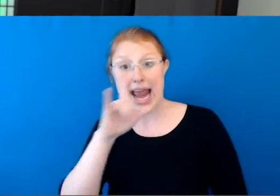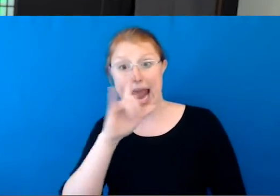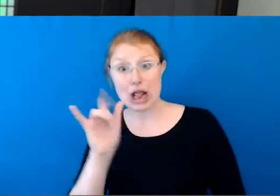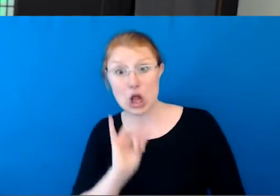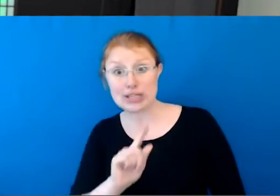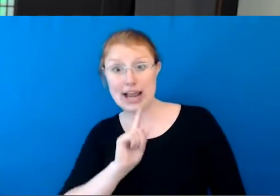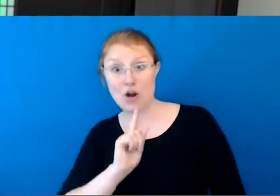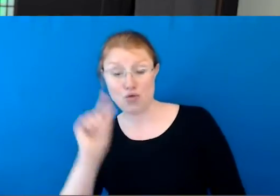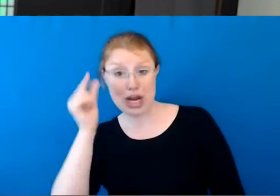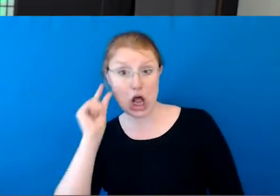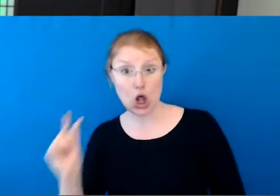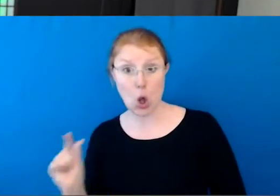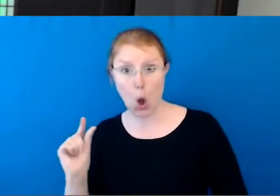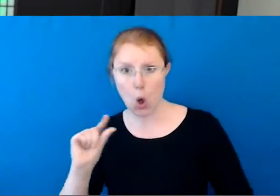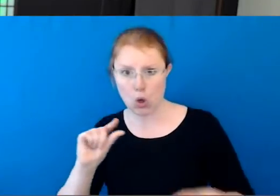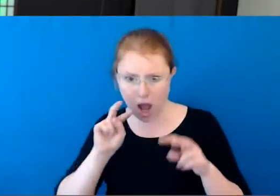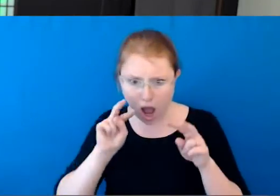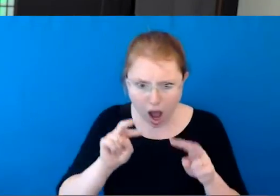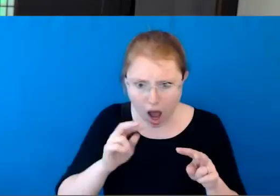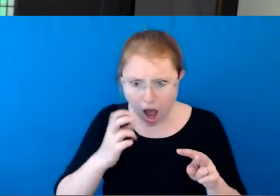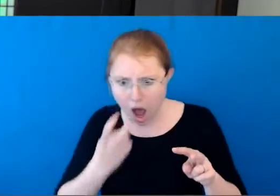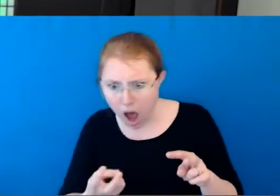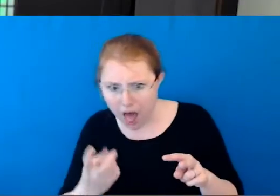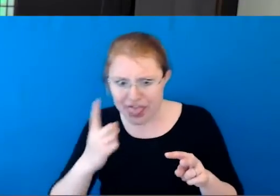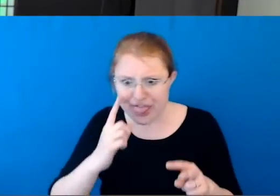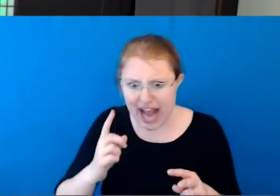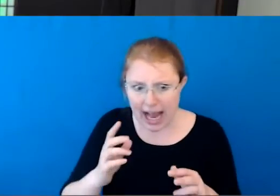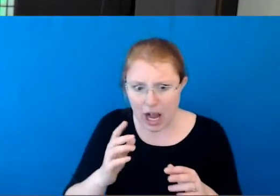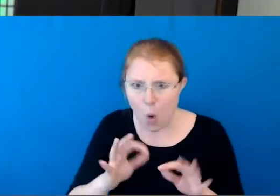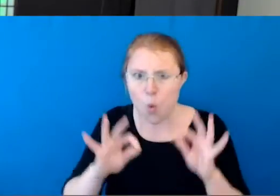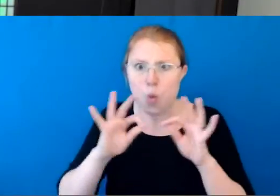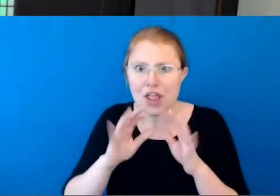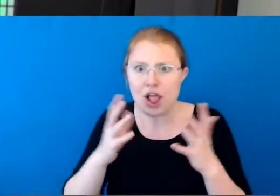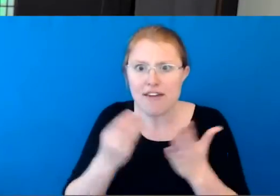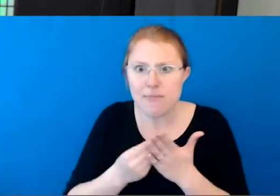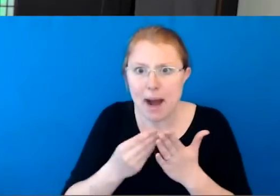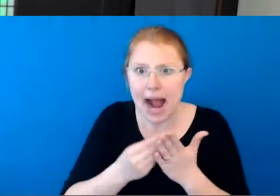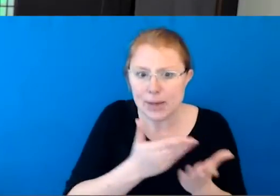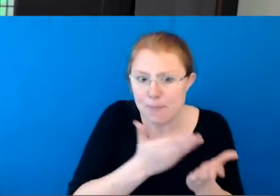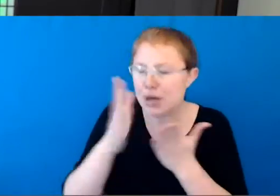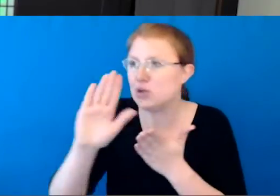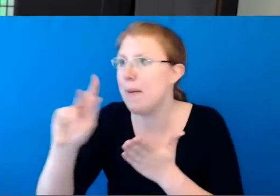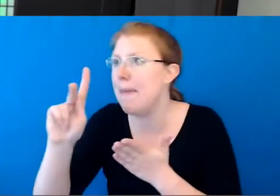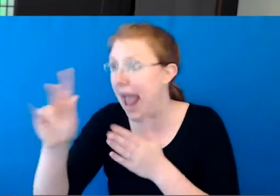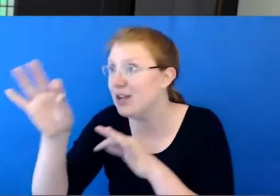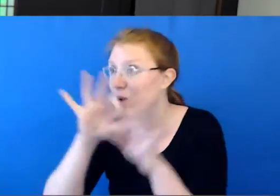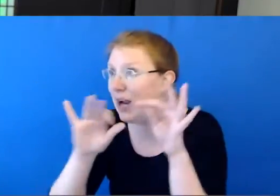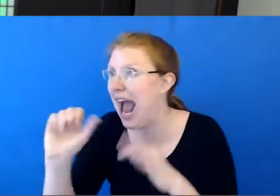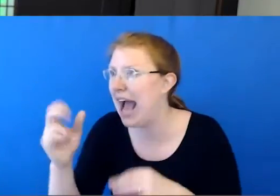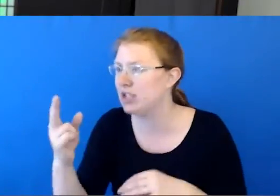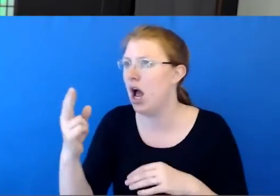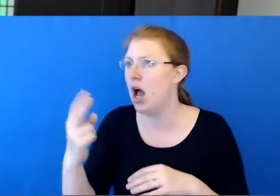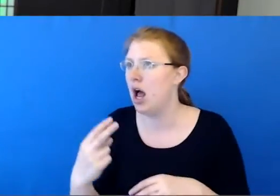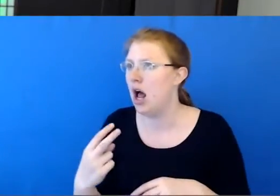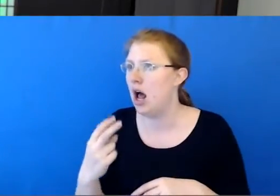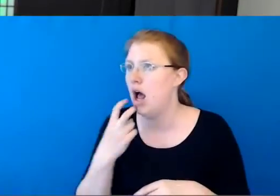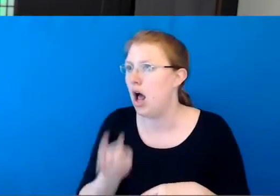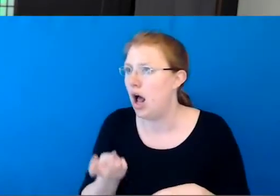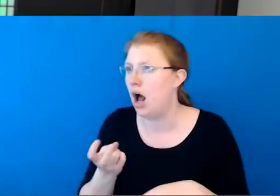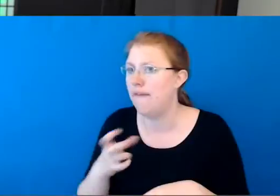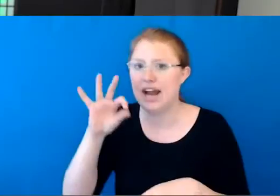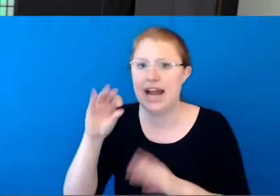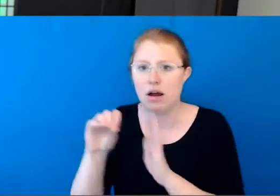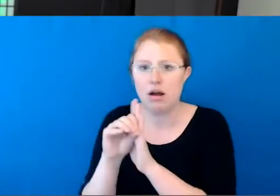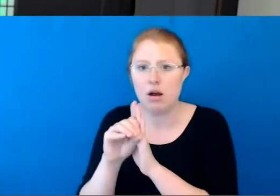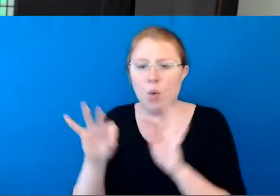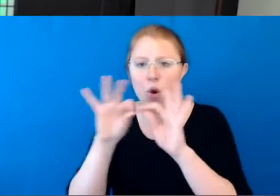highly valuable. But when you take it to the bank to actually cash it in, you find out that it's worthless. So just because something sparkles and